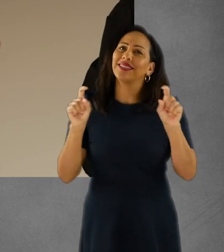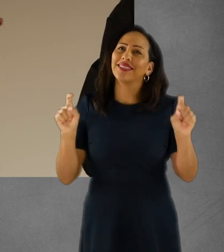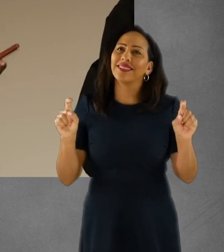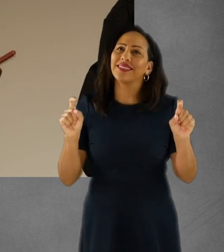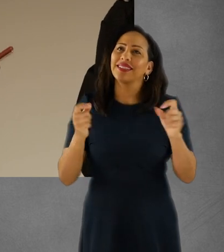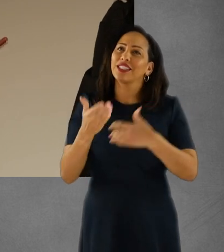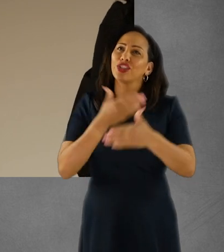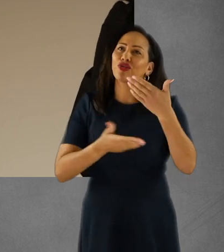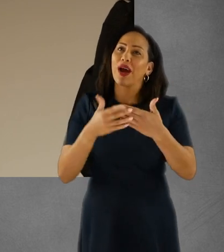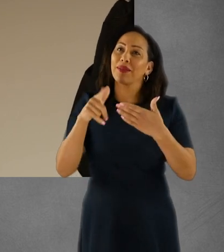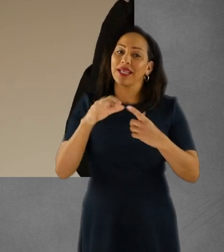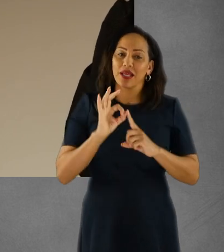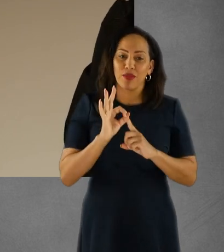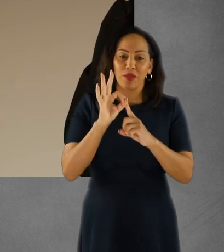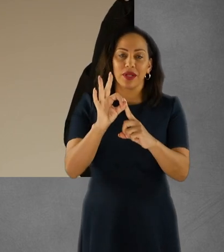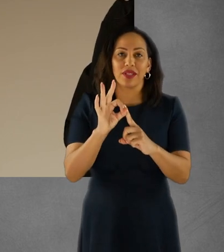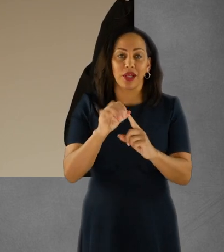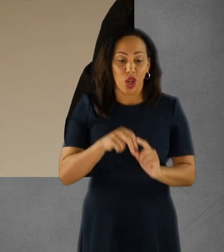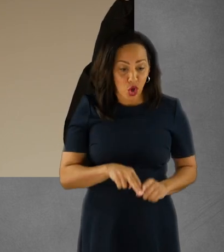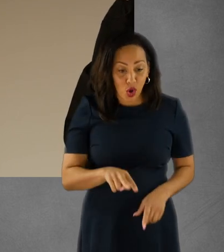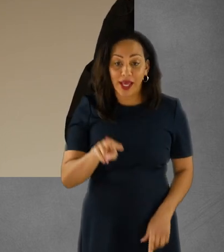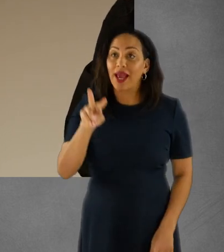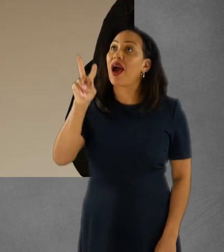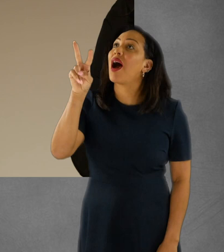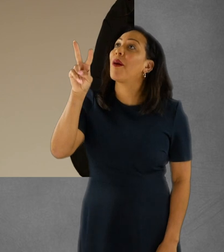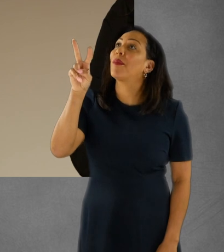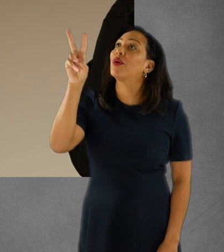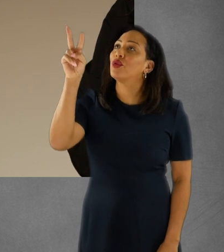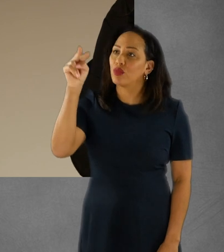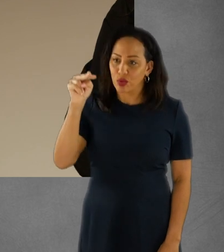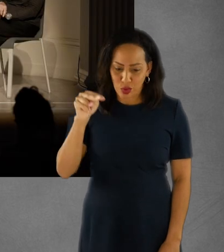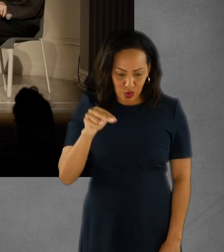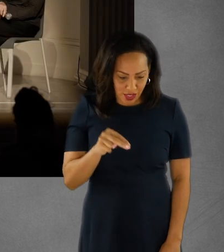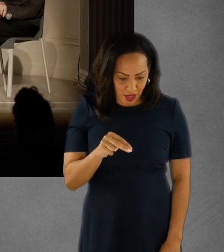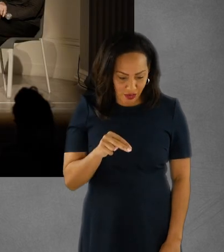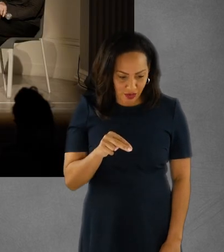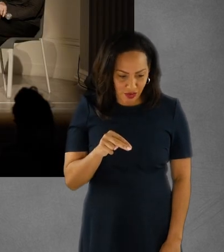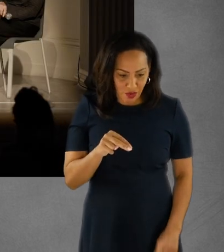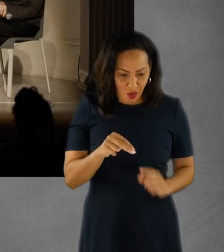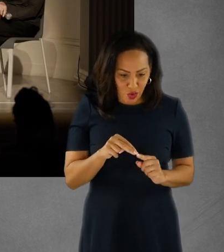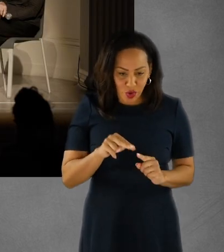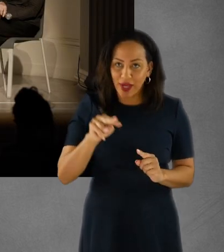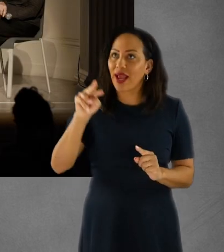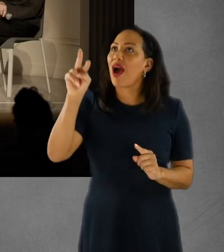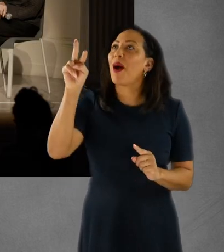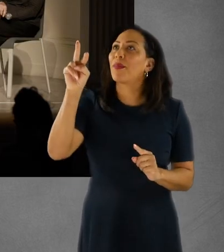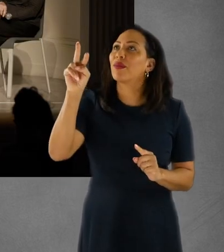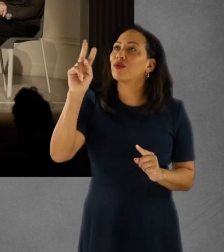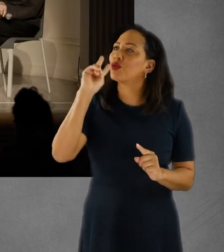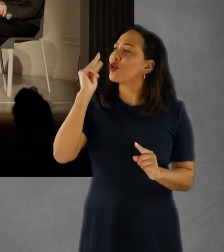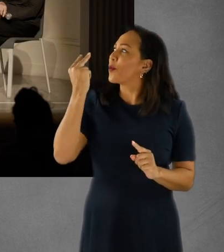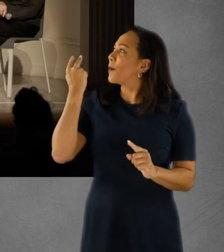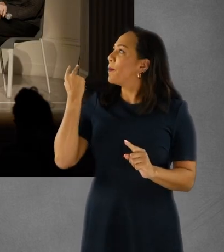proposal, really, was looking up to look down, looking down to look backwards, or